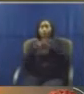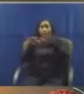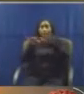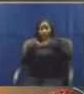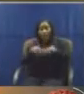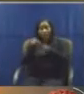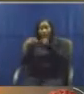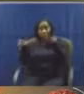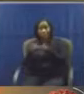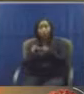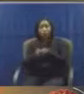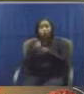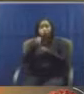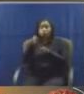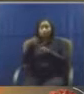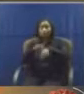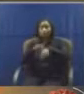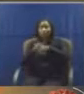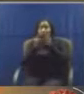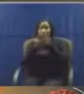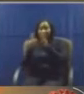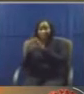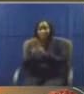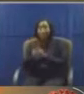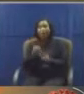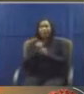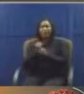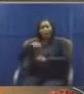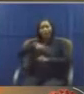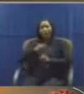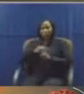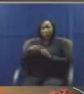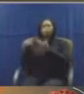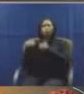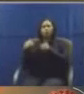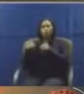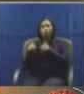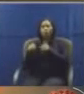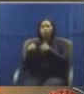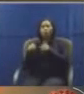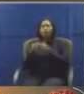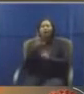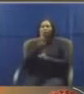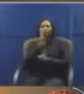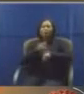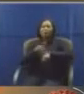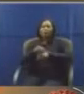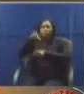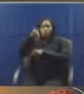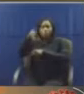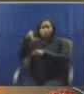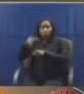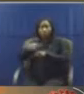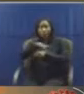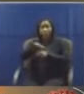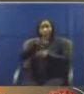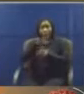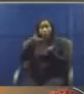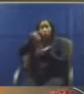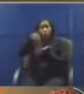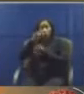us accountable as the executive, because I believe every time you go to your constituencies, you must not lose sight of